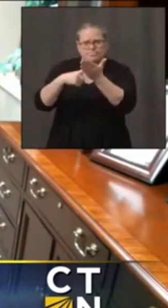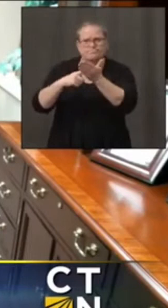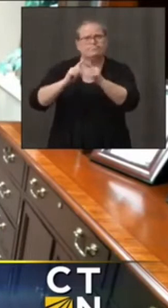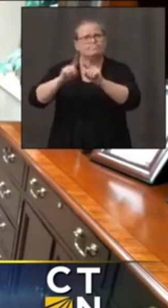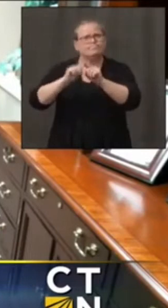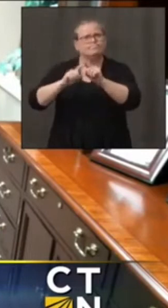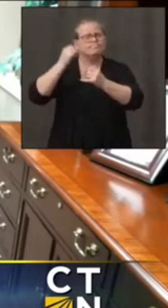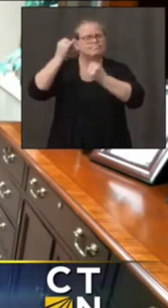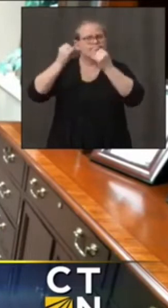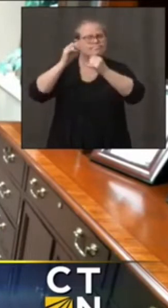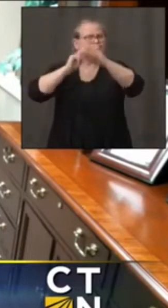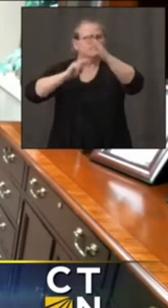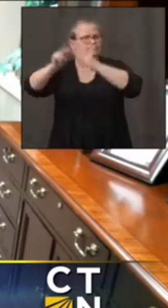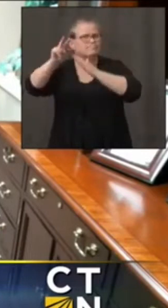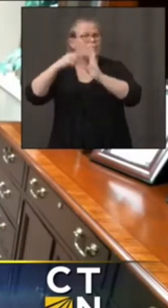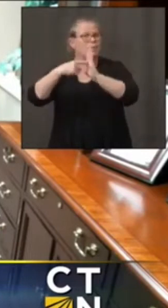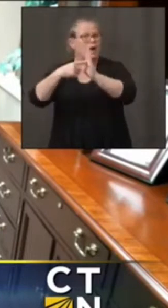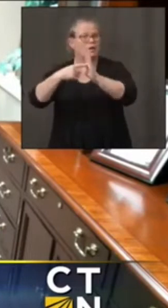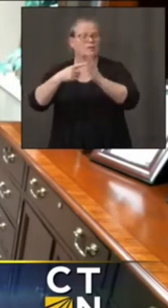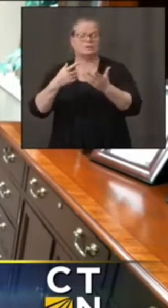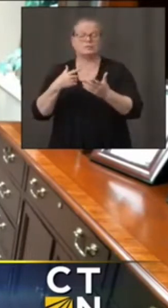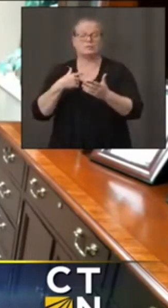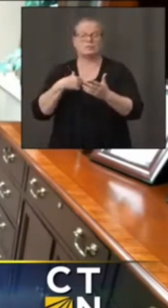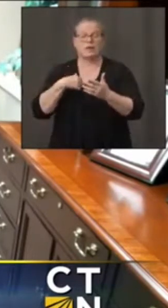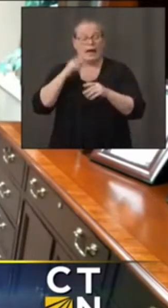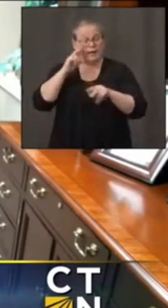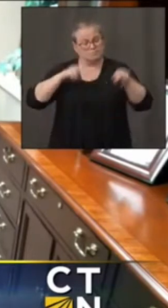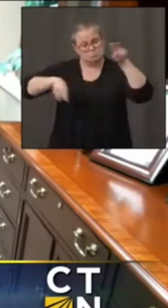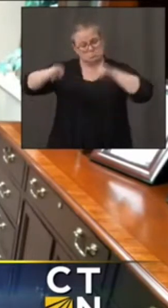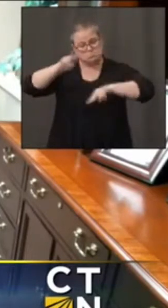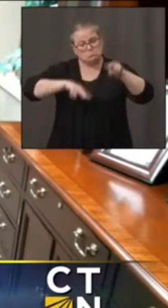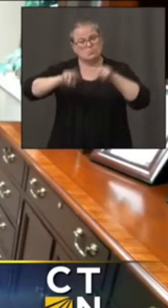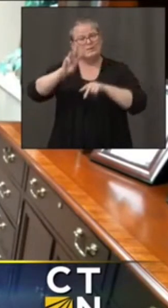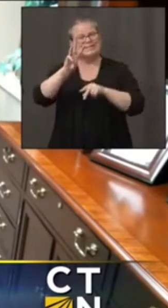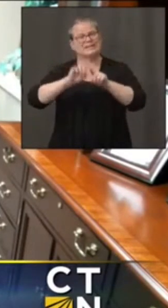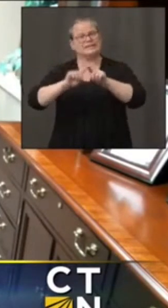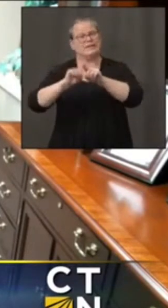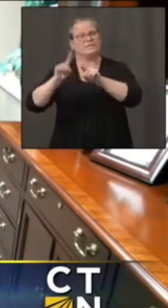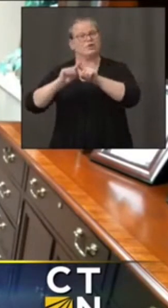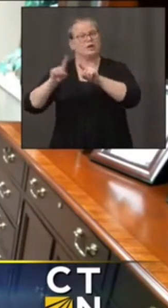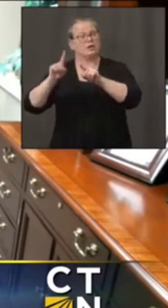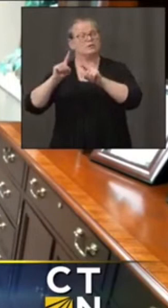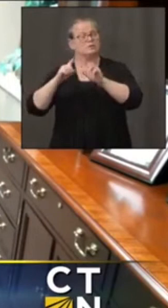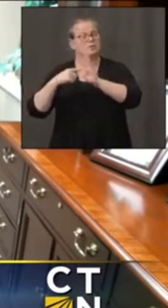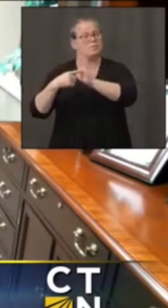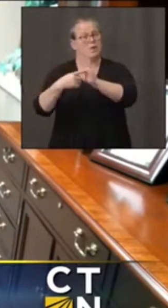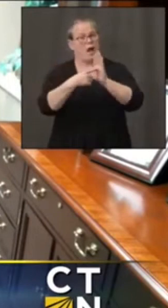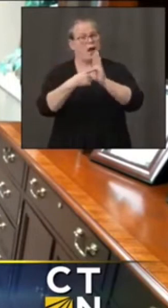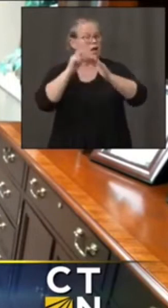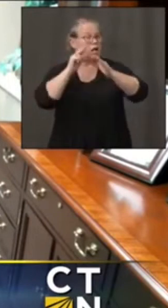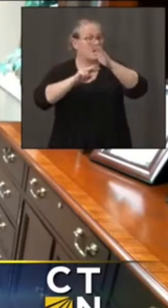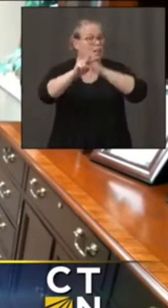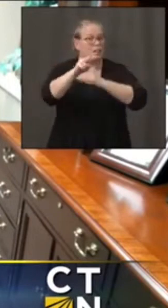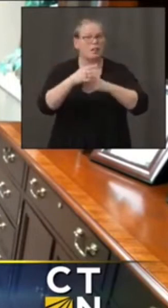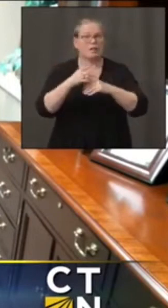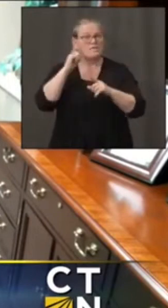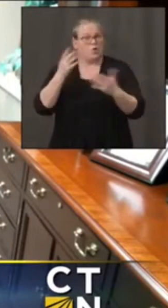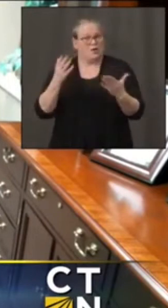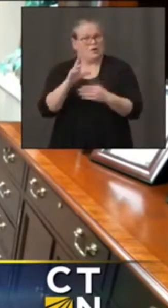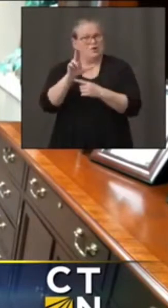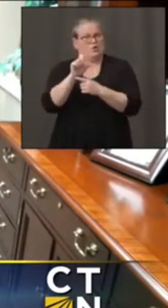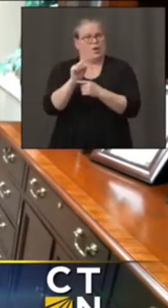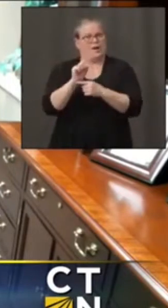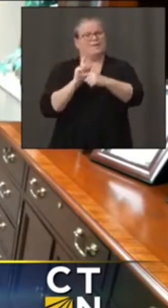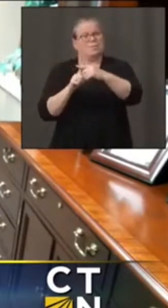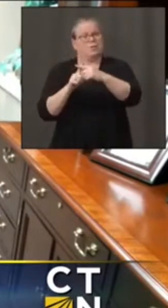I've looked at 6 different models, both domestic and international models. And I would say